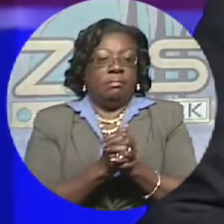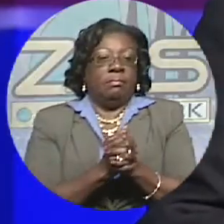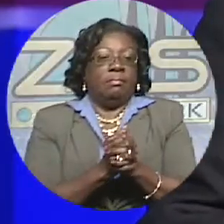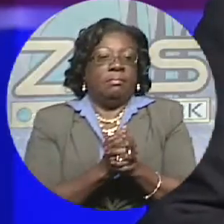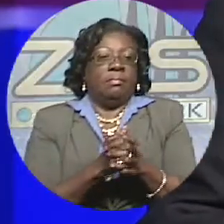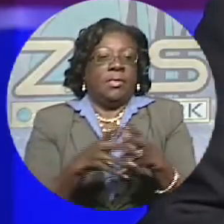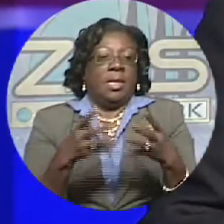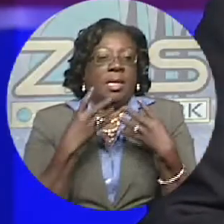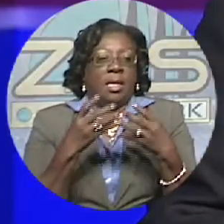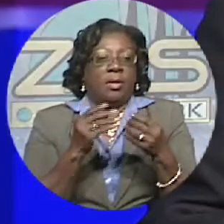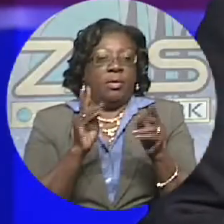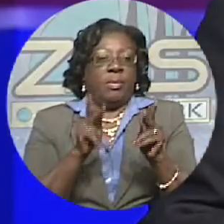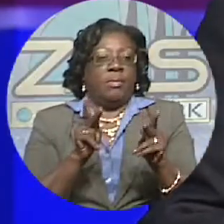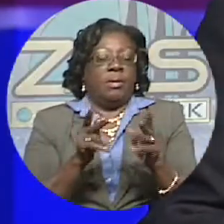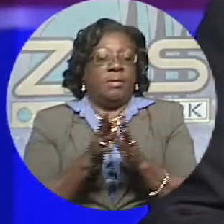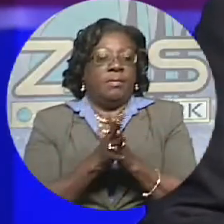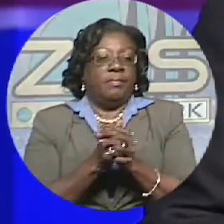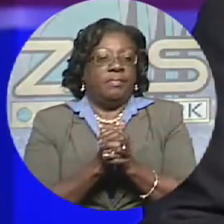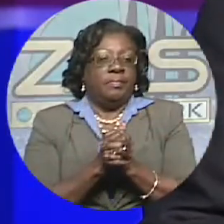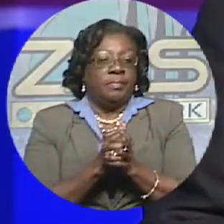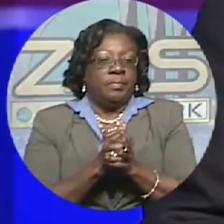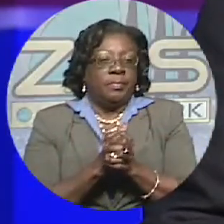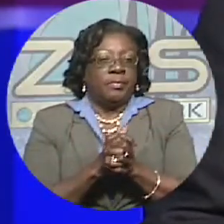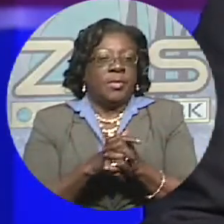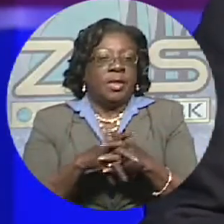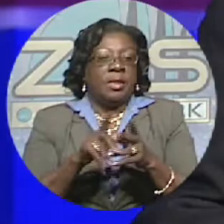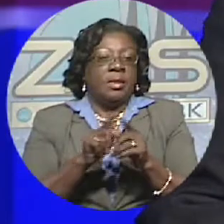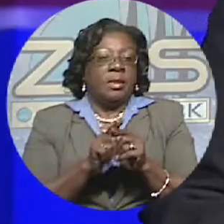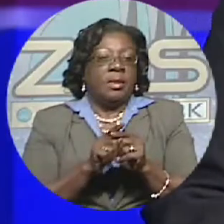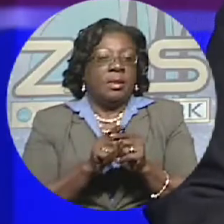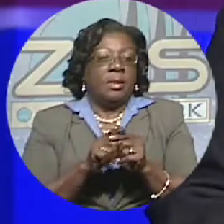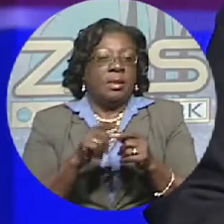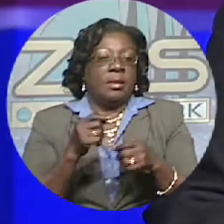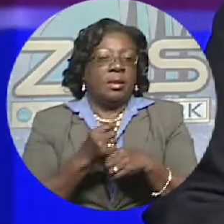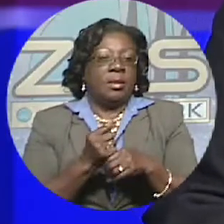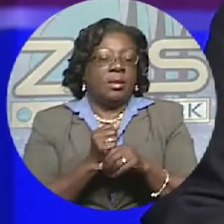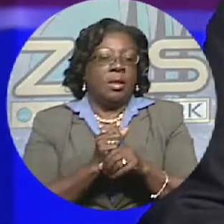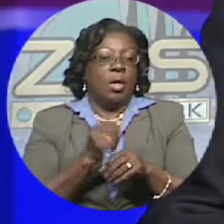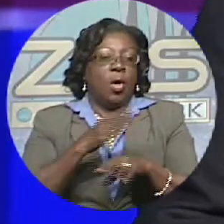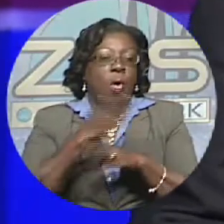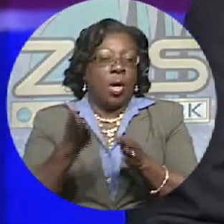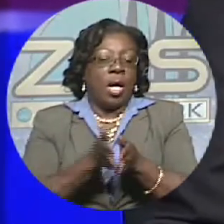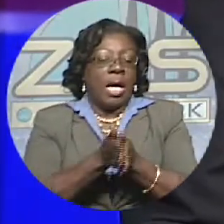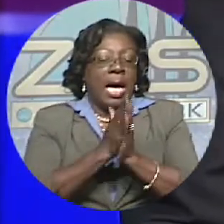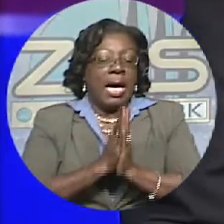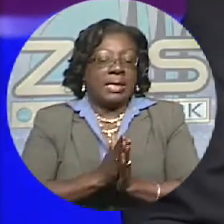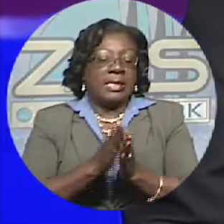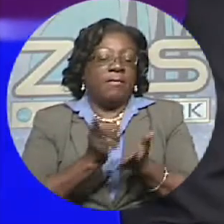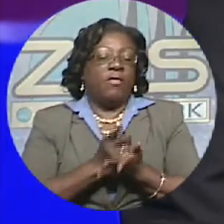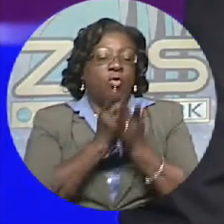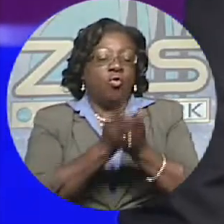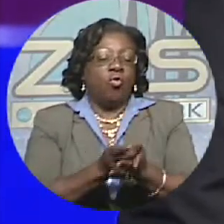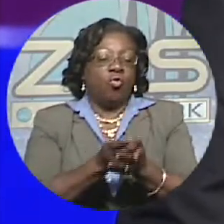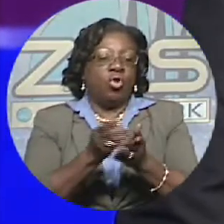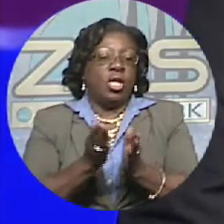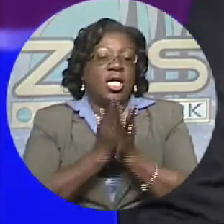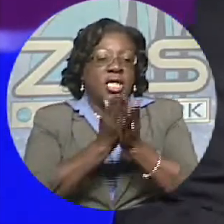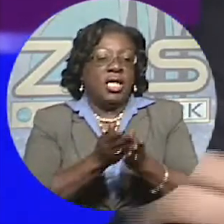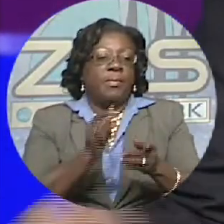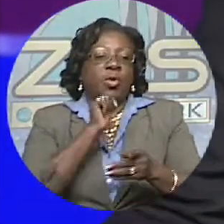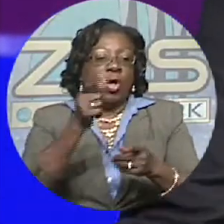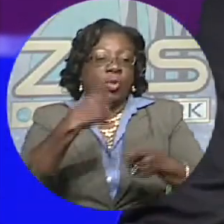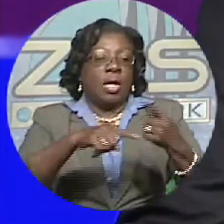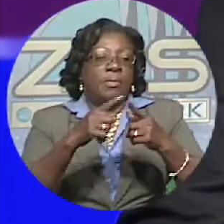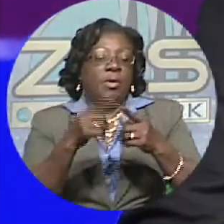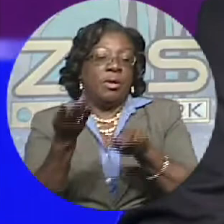Clearly, she is making and sparking outrage amongst Bahamians following her calls on cruise ships and all other industries to boycott the Bahamas.